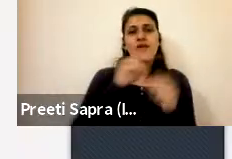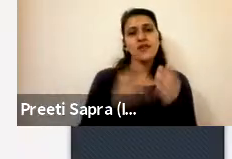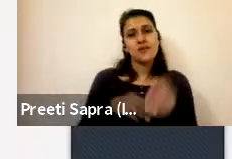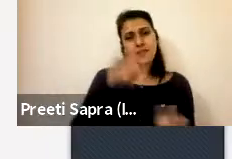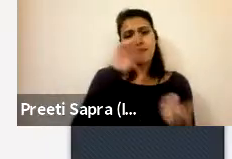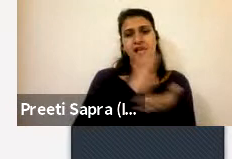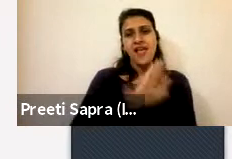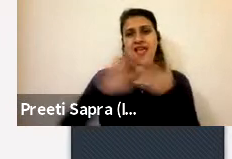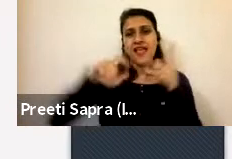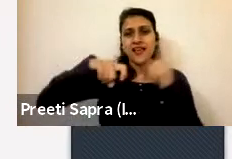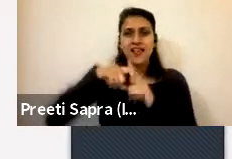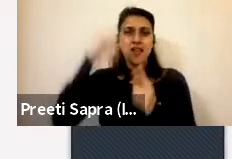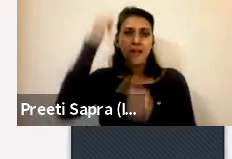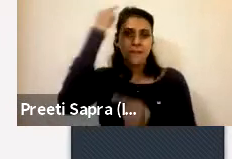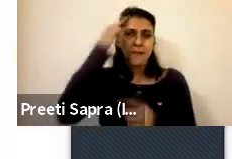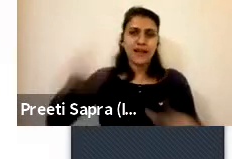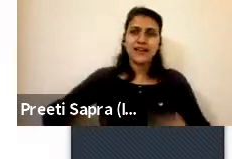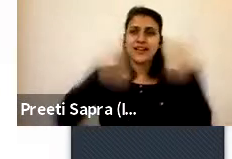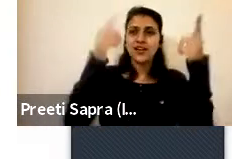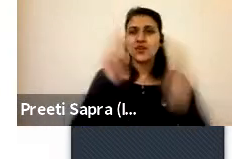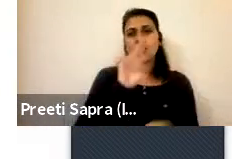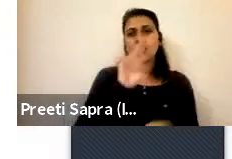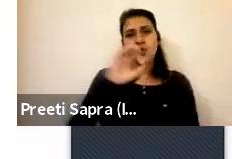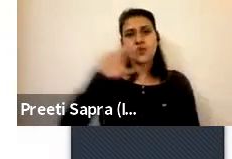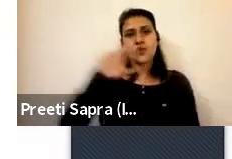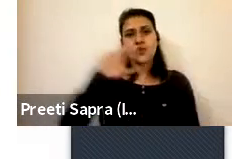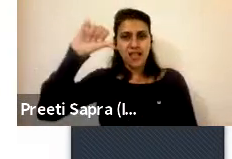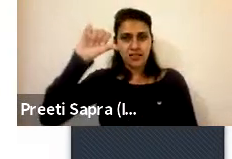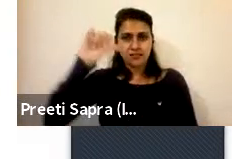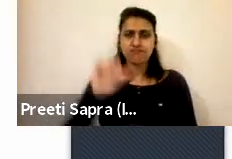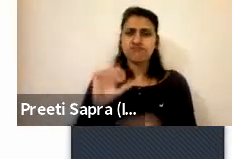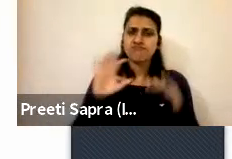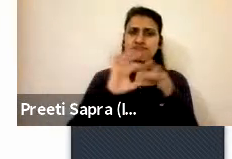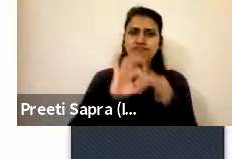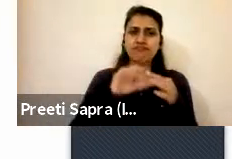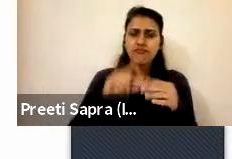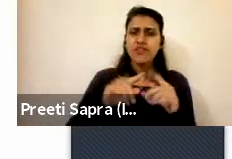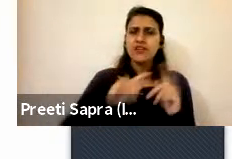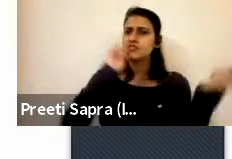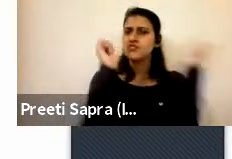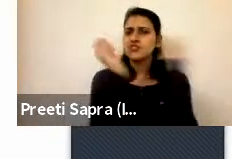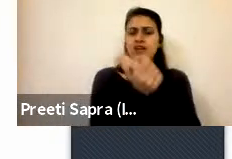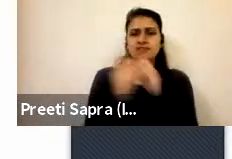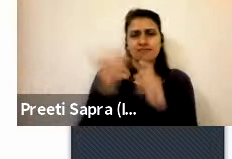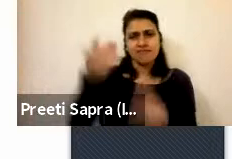NCPEDP-Mindtree Helen Keller Awards 2019 and be a part of this change.